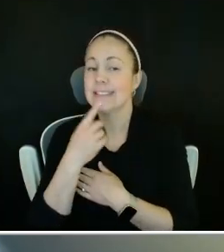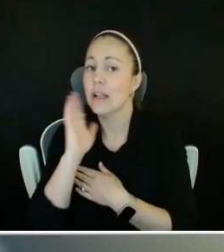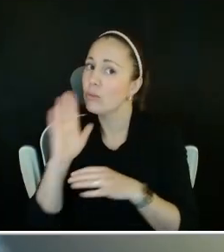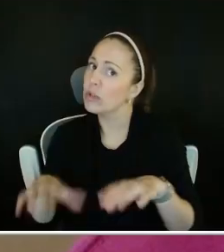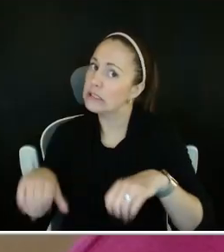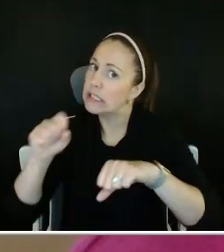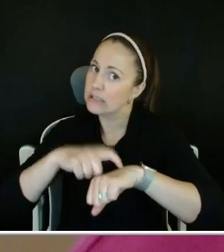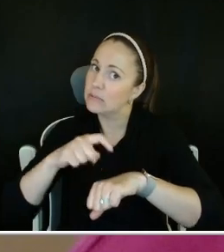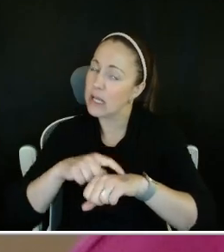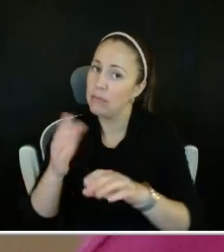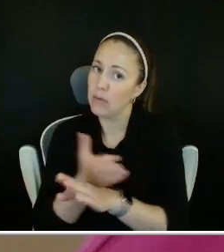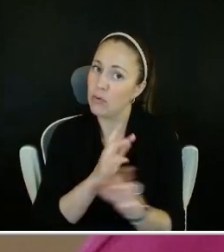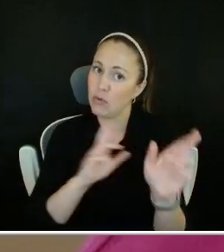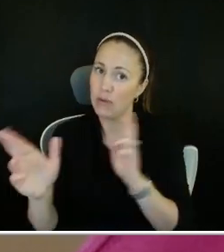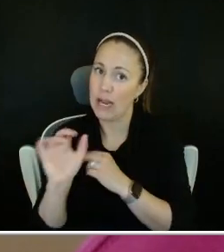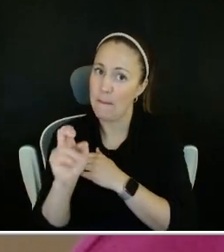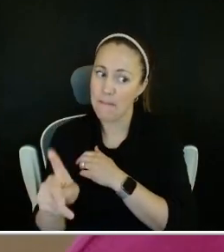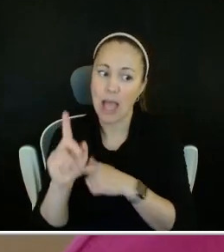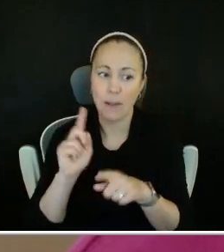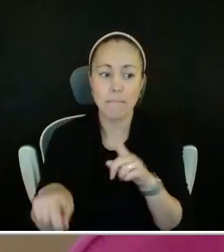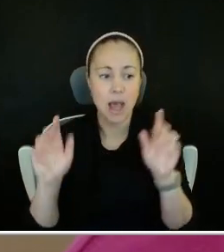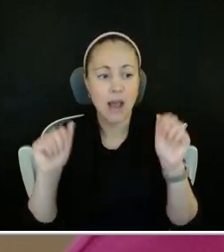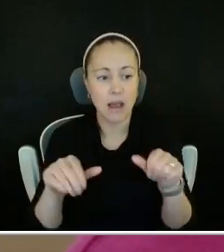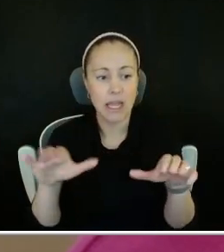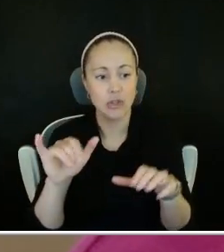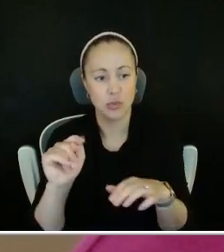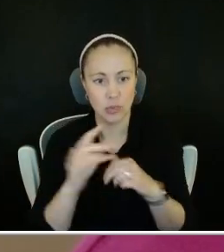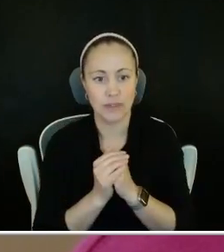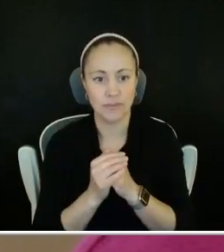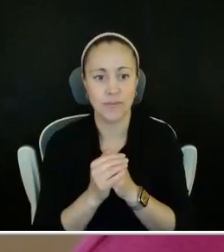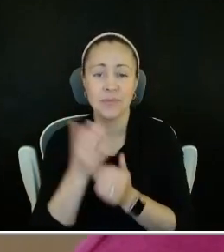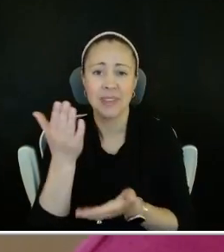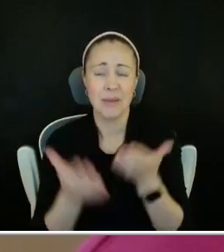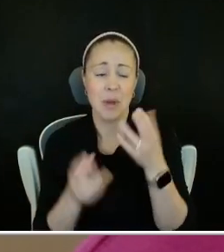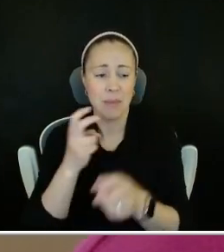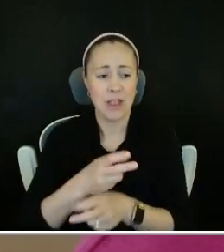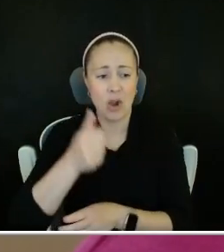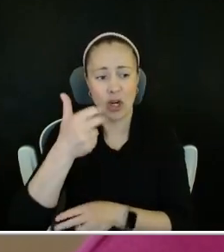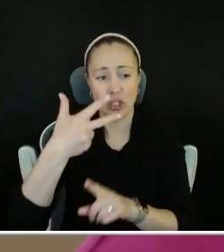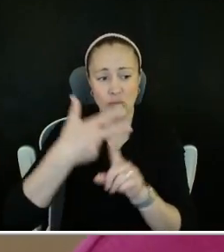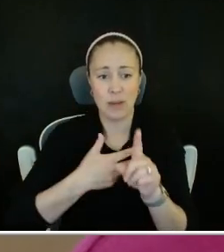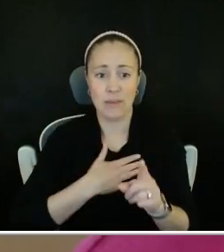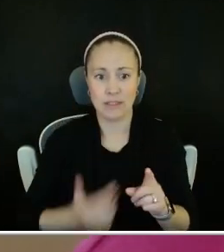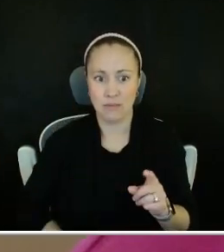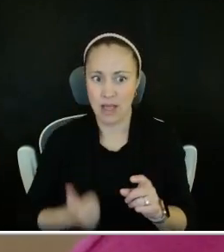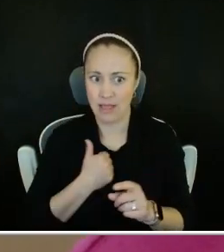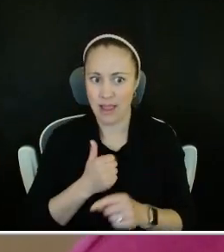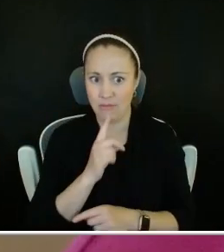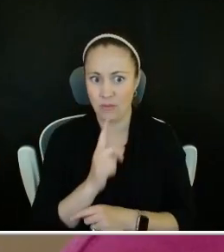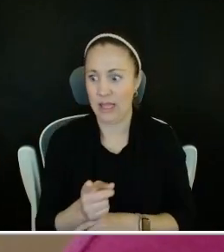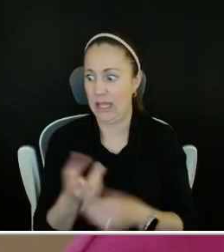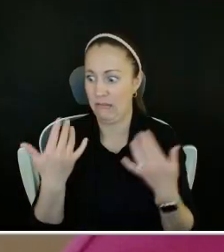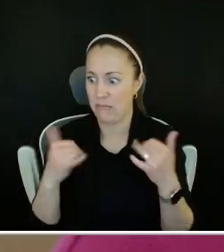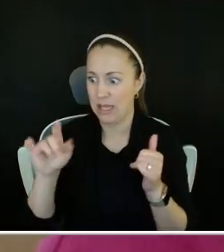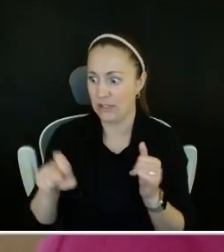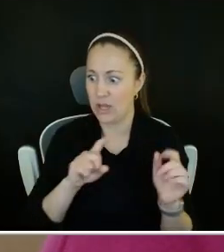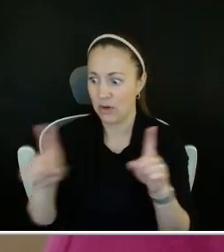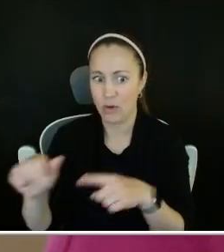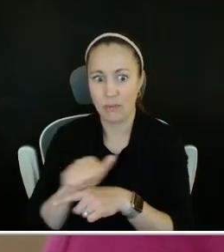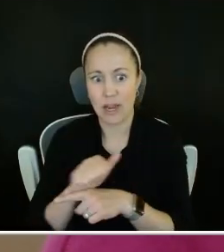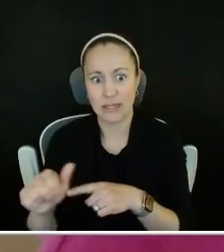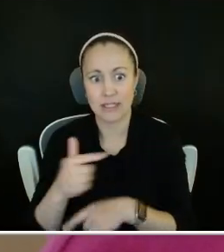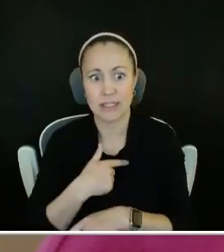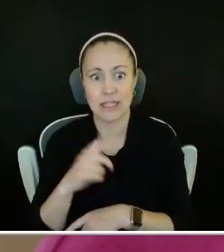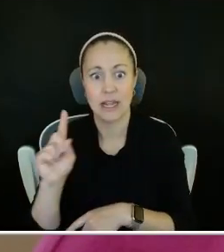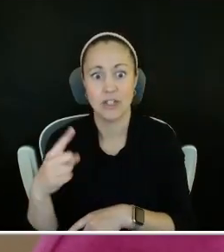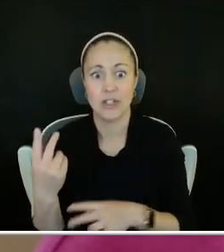was like probably the hardest 3 months of my life, because I still had to go to practices, and I'm just sitting